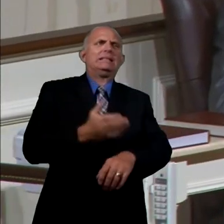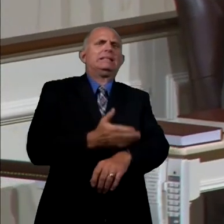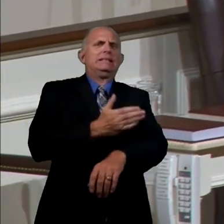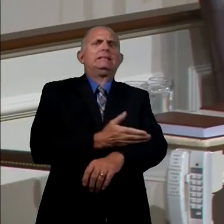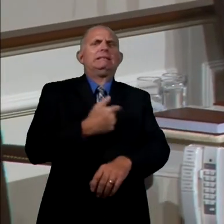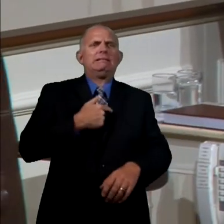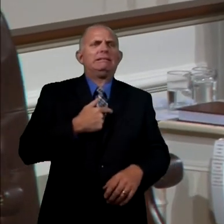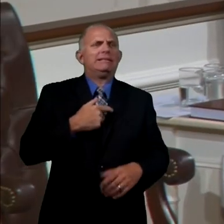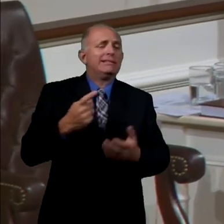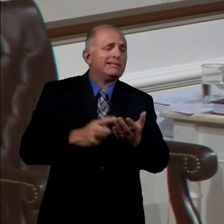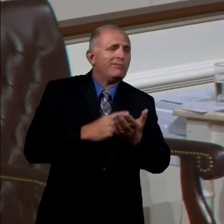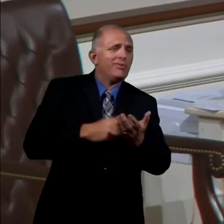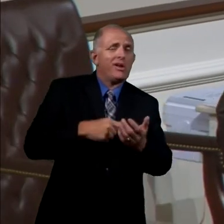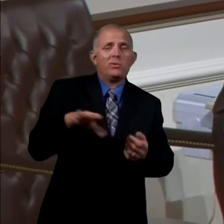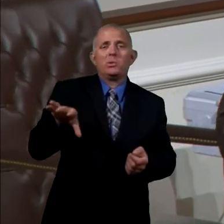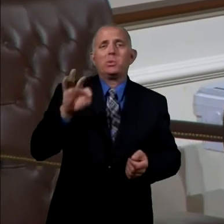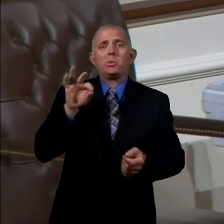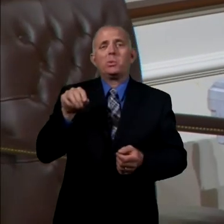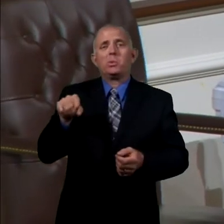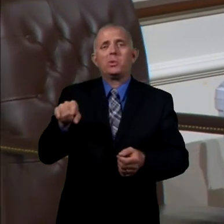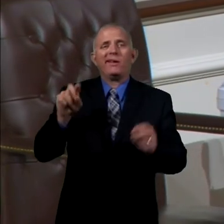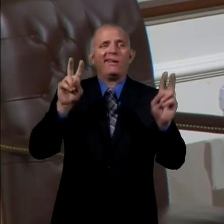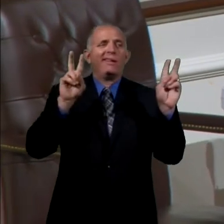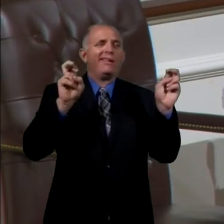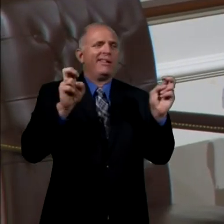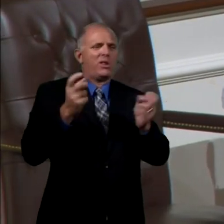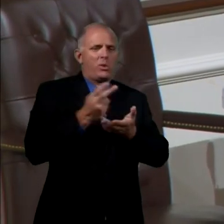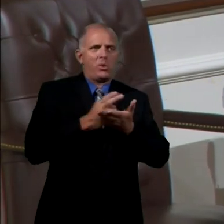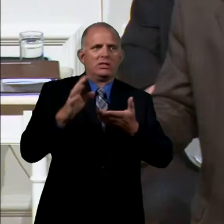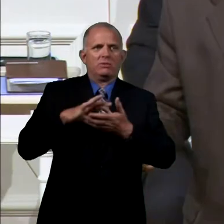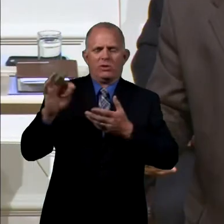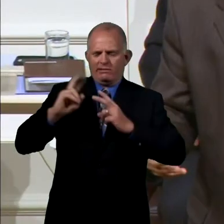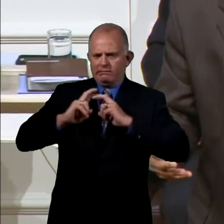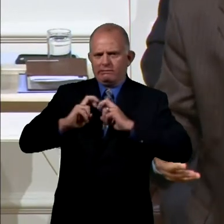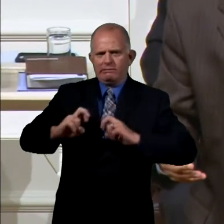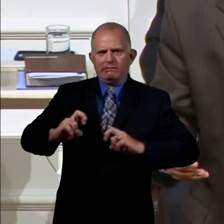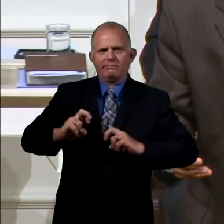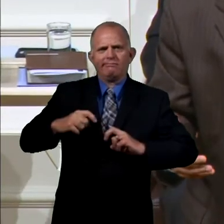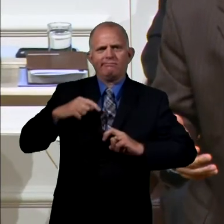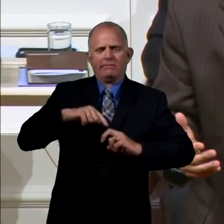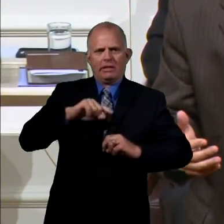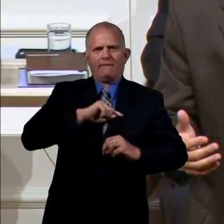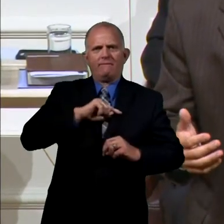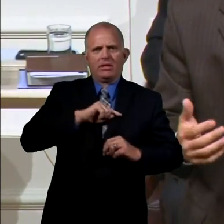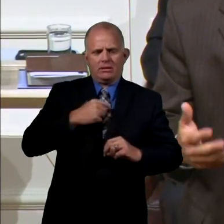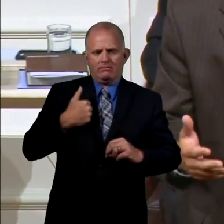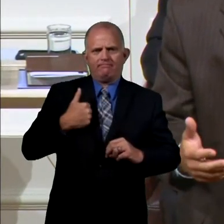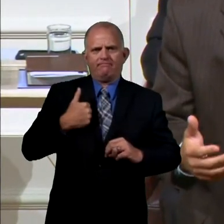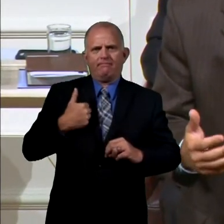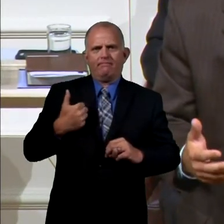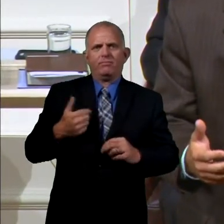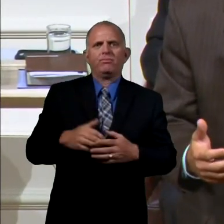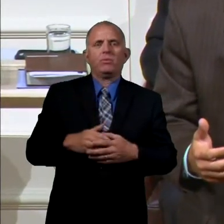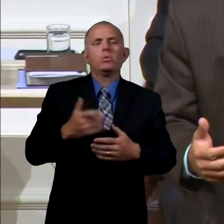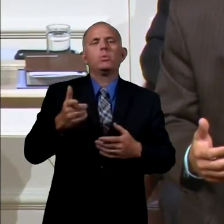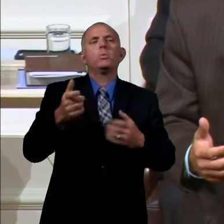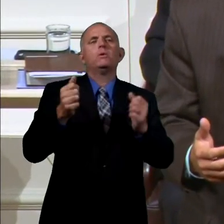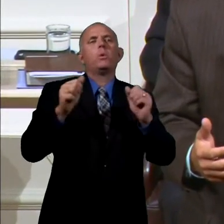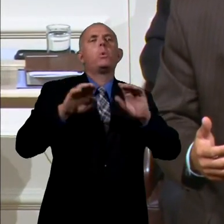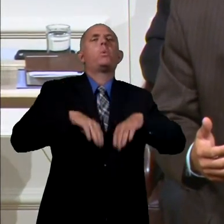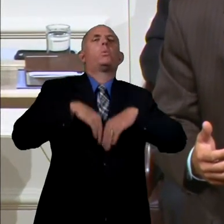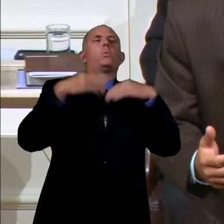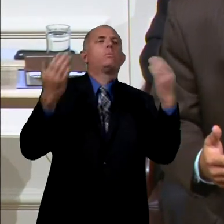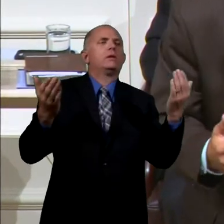on a topic, the Holy Spirit, if you let Him, can teach on you on whatever you need to help Him with today. So I want you to be open and receptive to